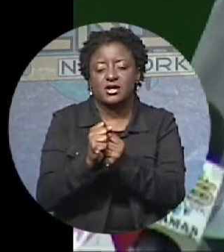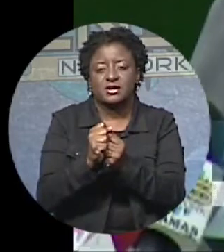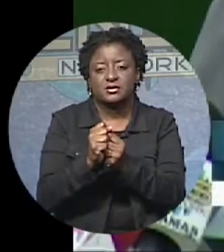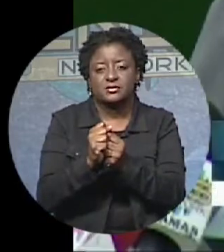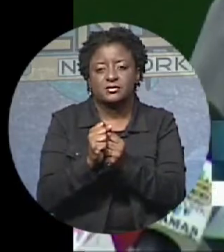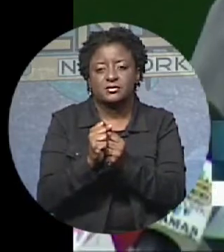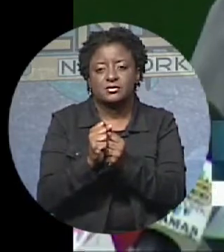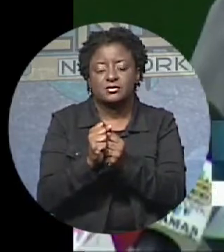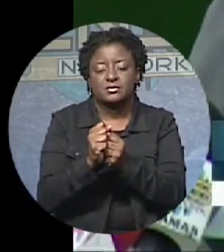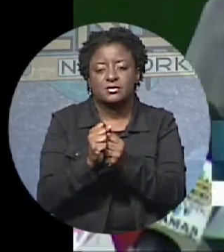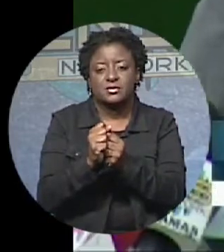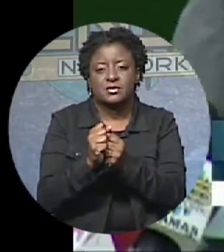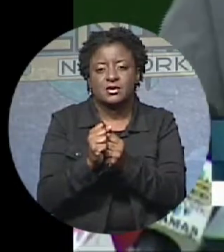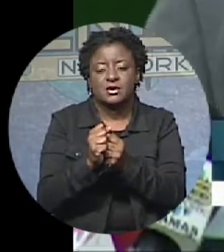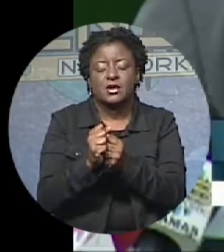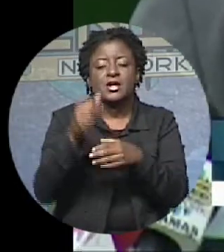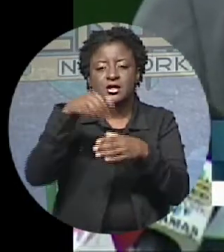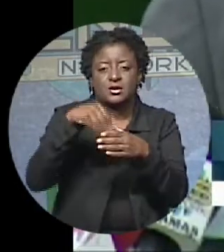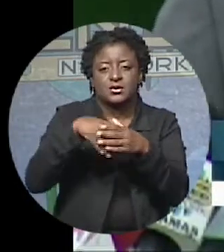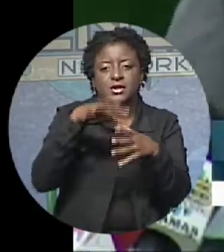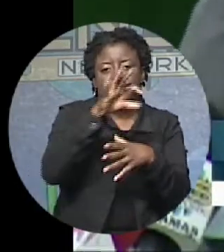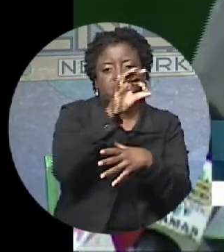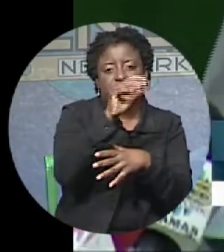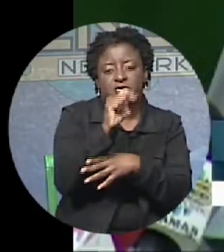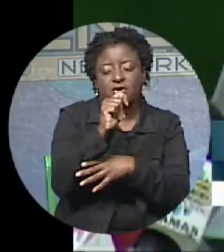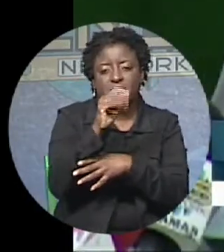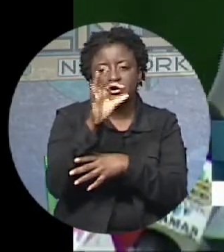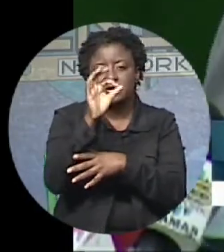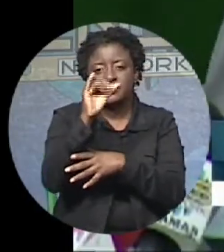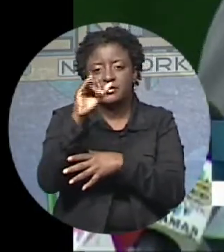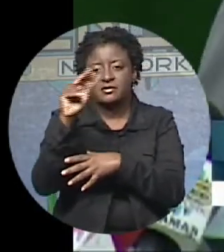to Fort Castle, which is one of the most visited